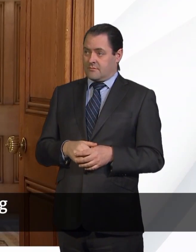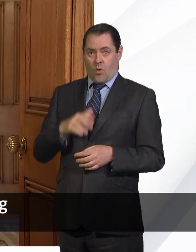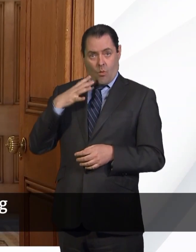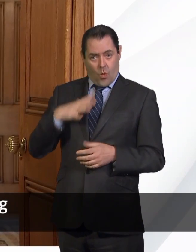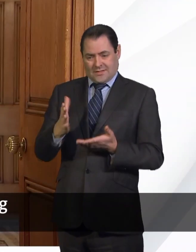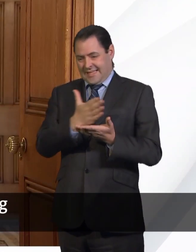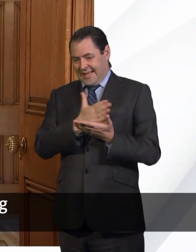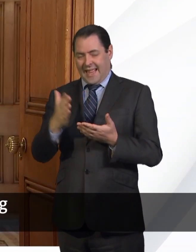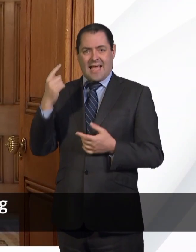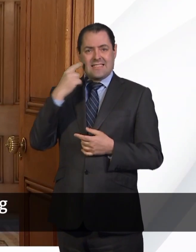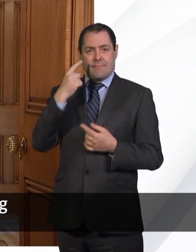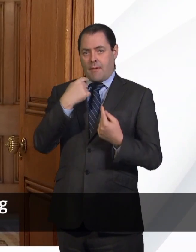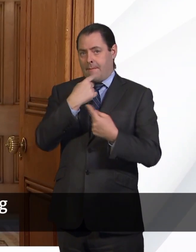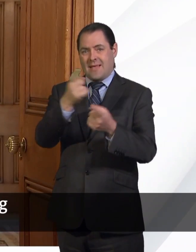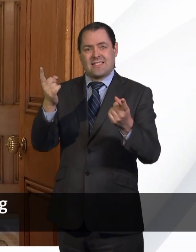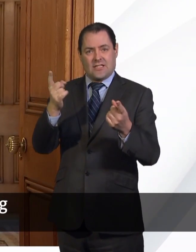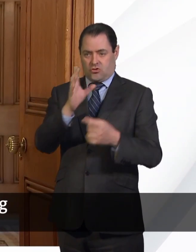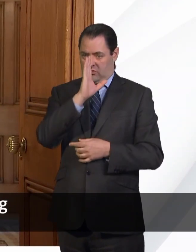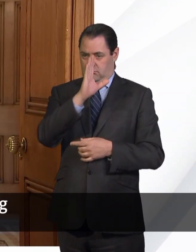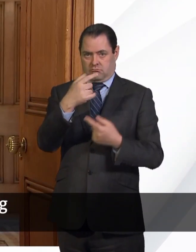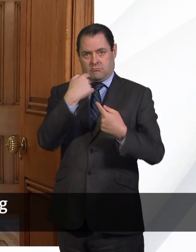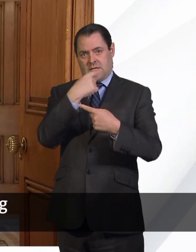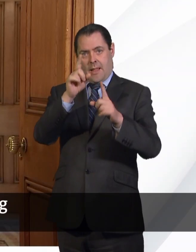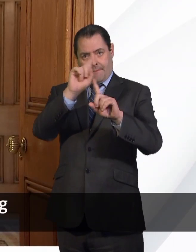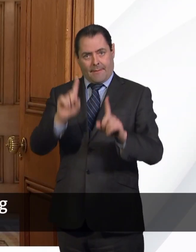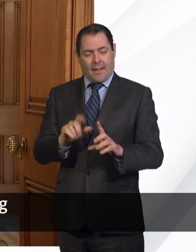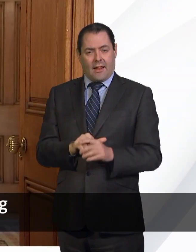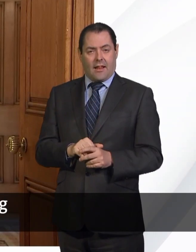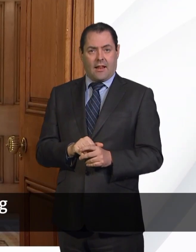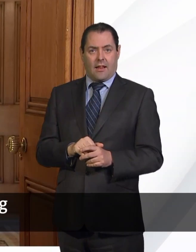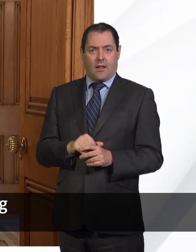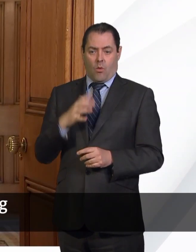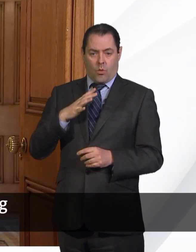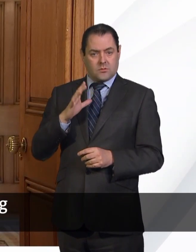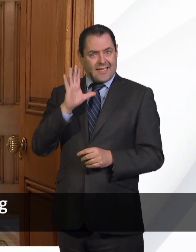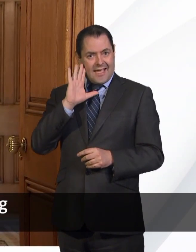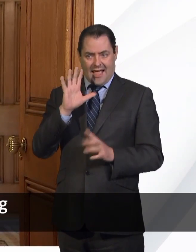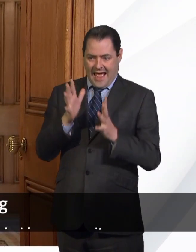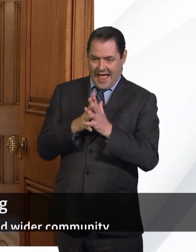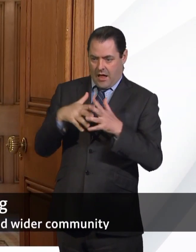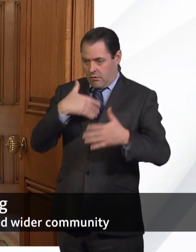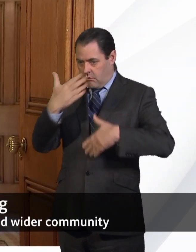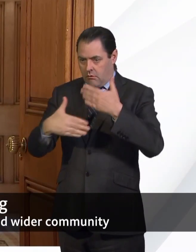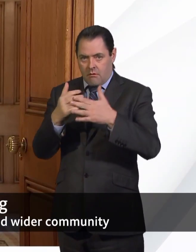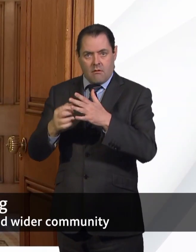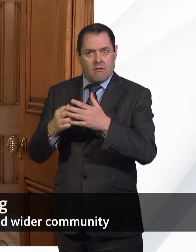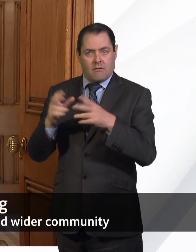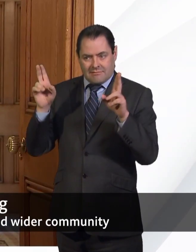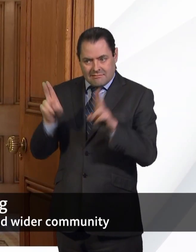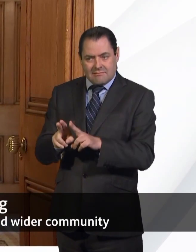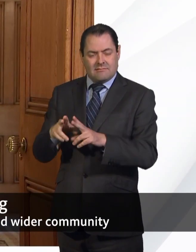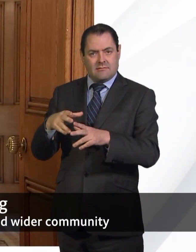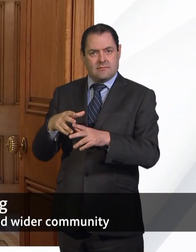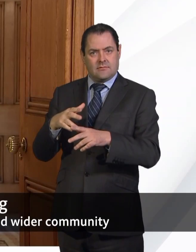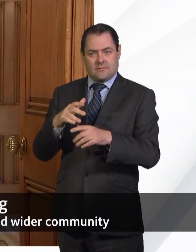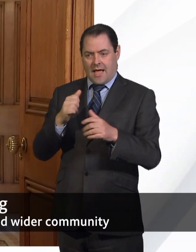some very clear and simple messages across to the British public. What they want to hear is what we're doing to tackle coronavirus, what the plan